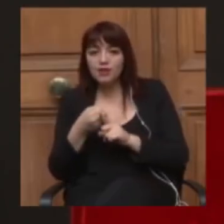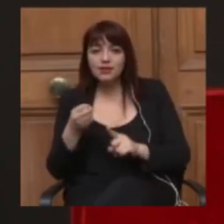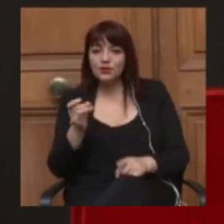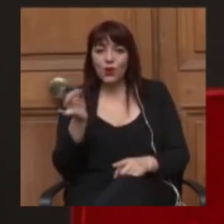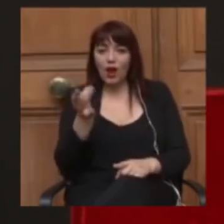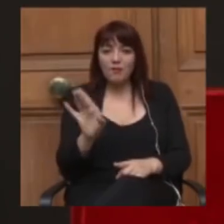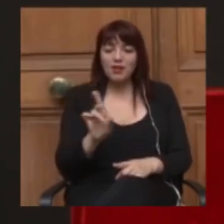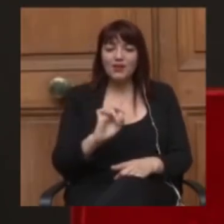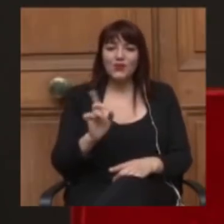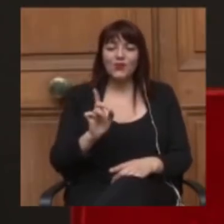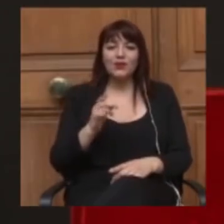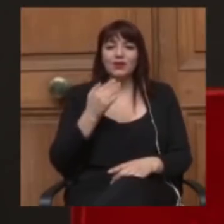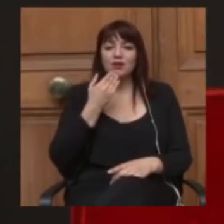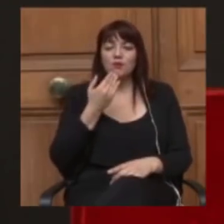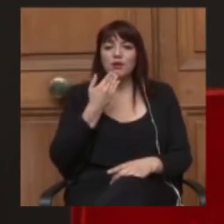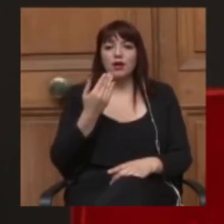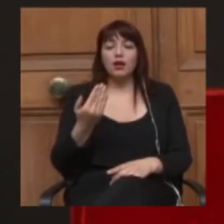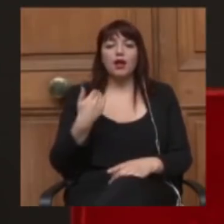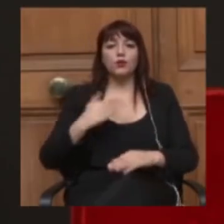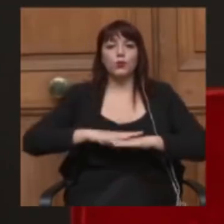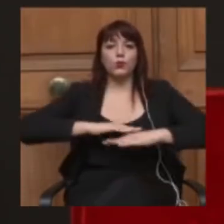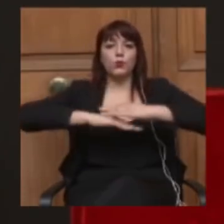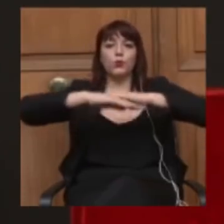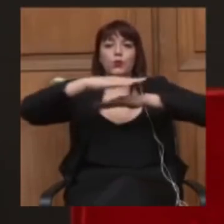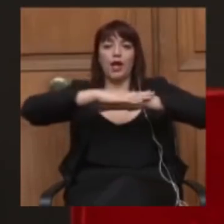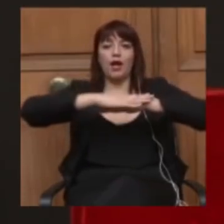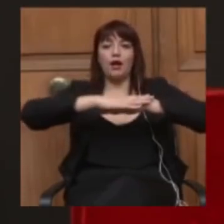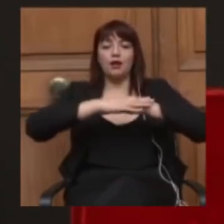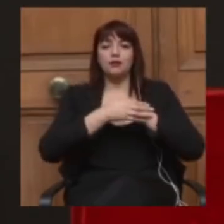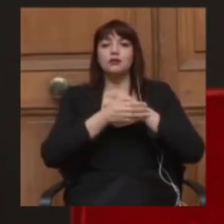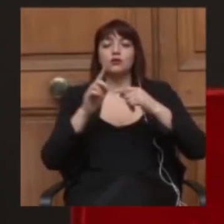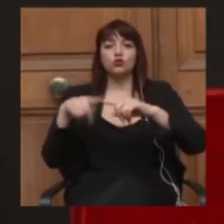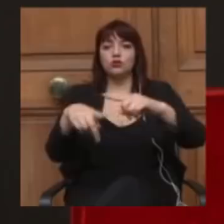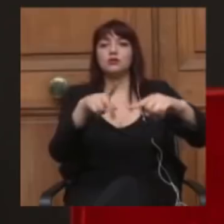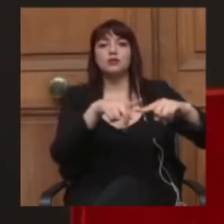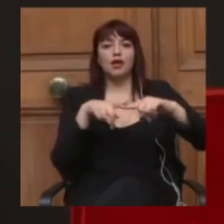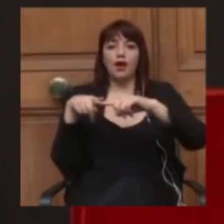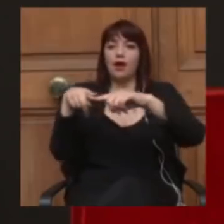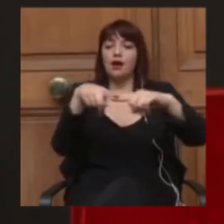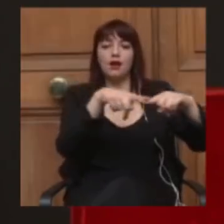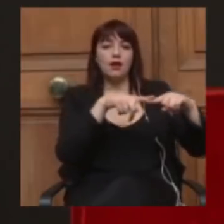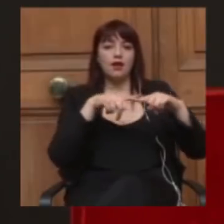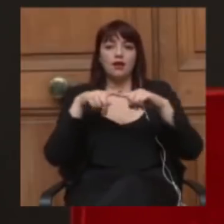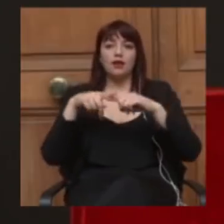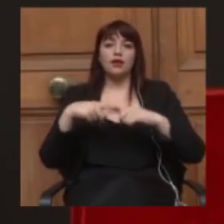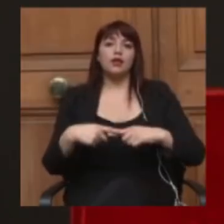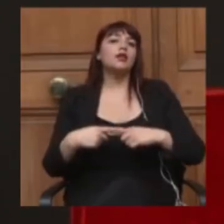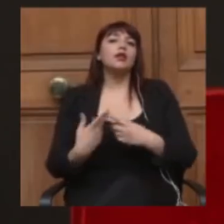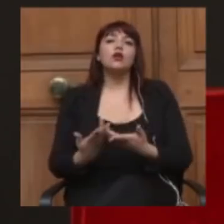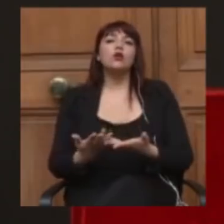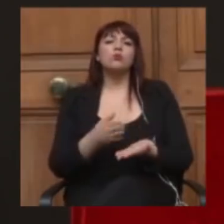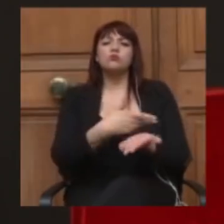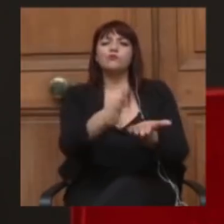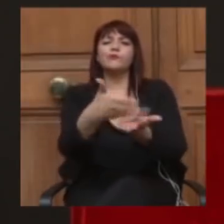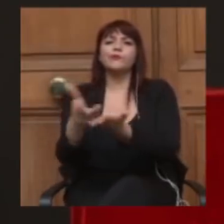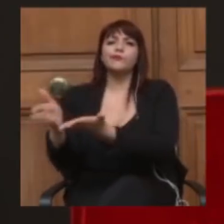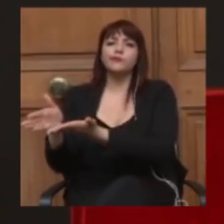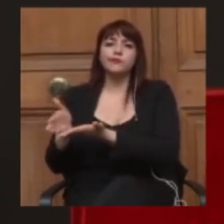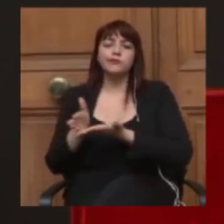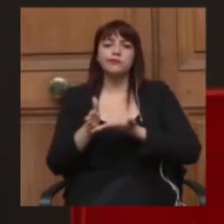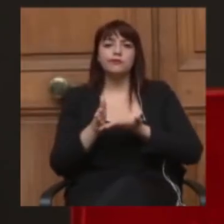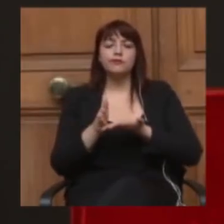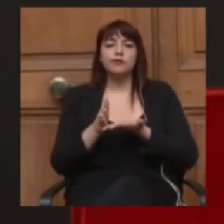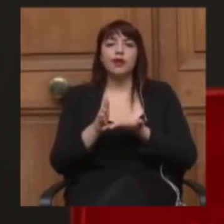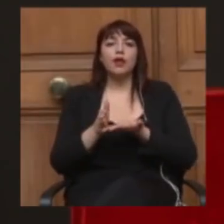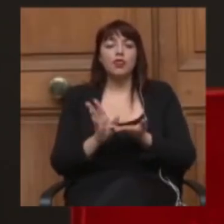but the social structures that reproduce and exonerate those acts. For that, we need analysis,